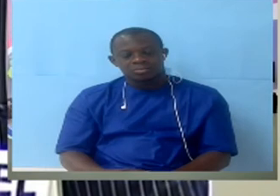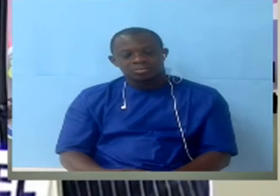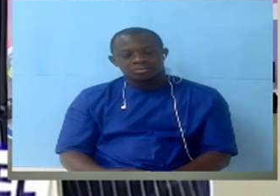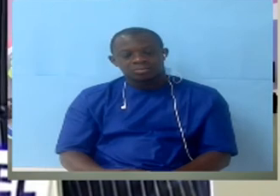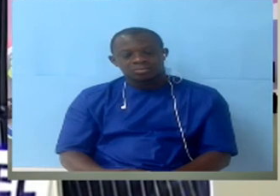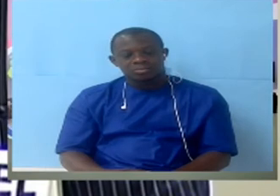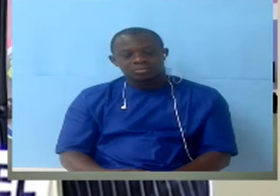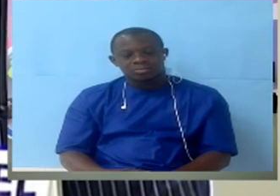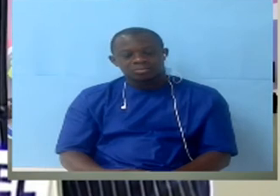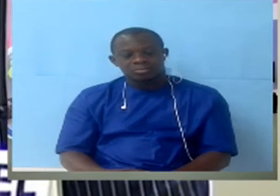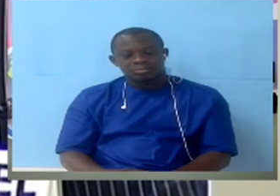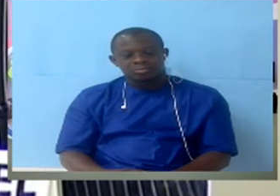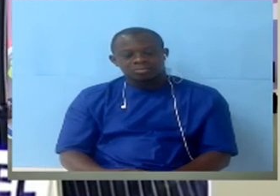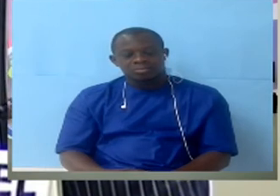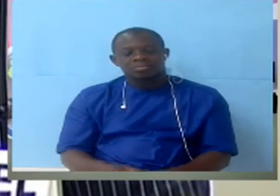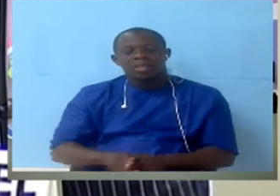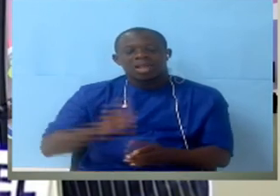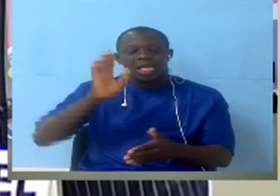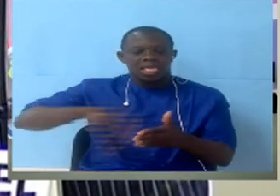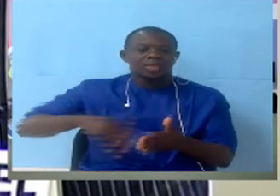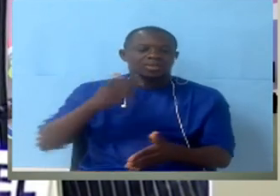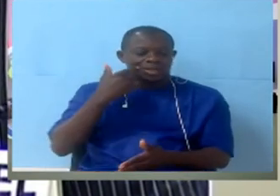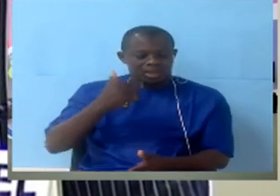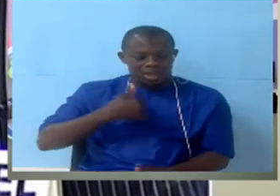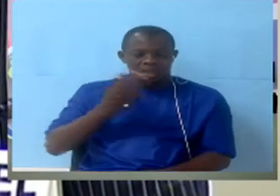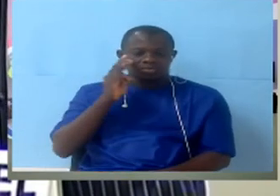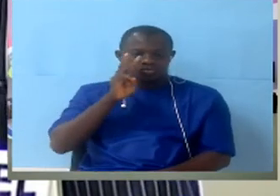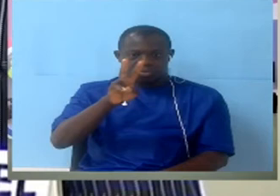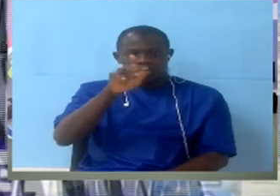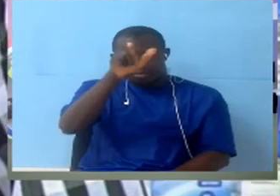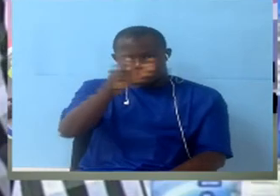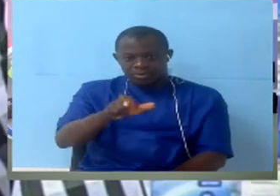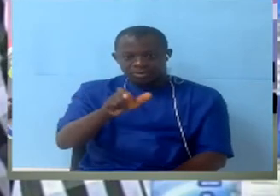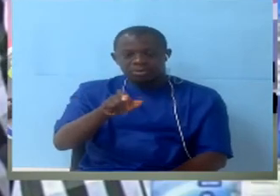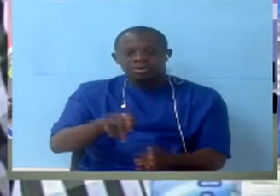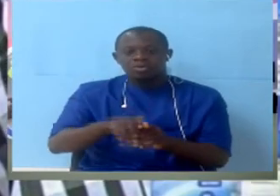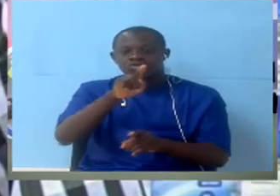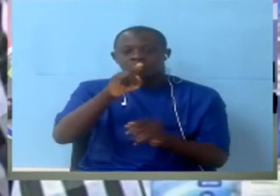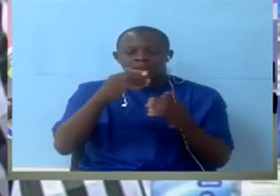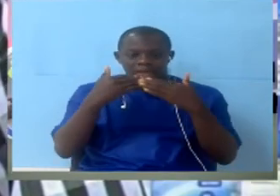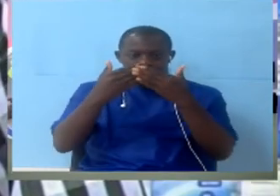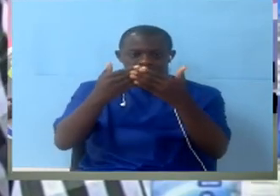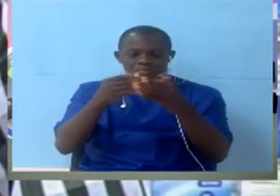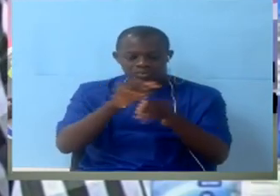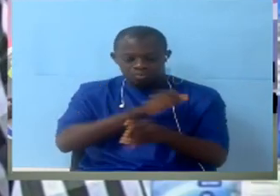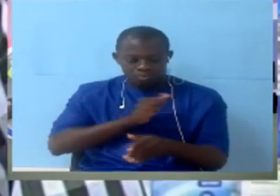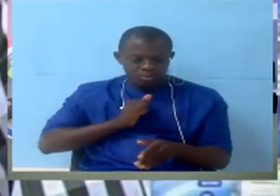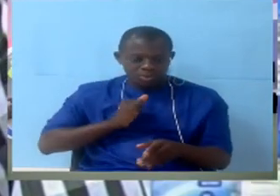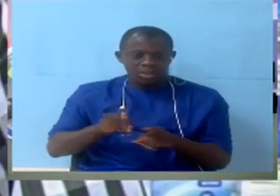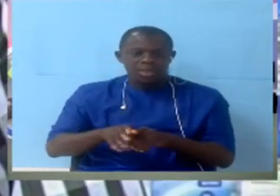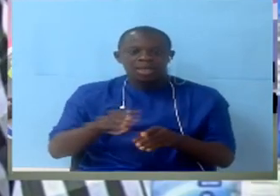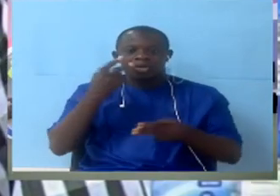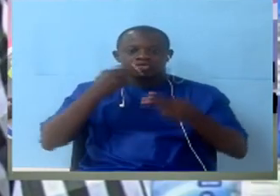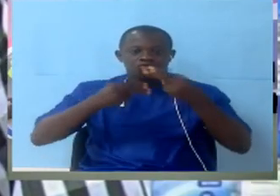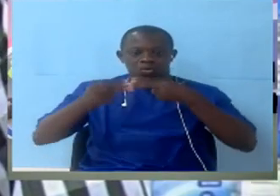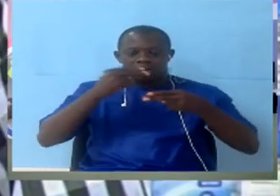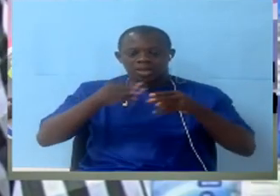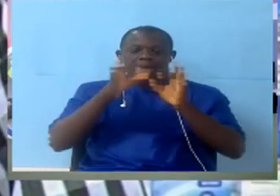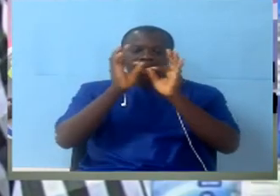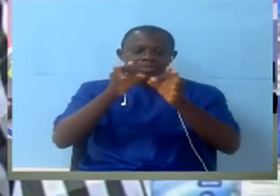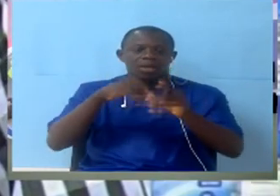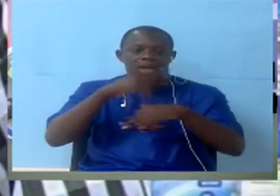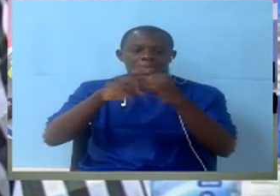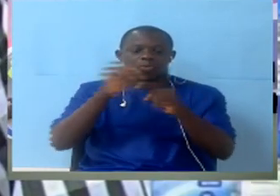2012. The last day I saw him. You are telling us, you're giving us a story about